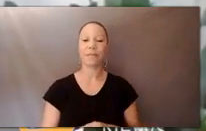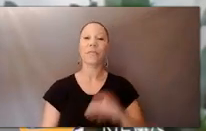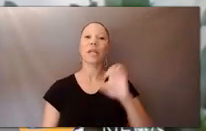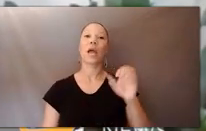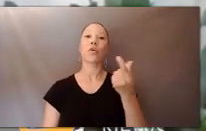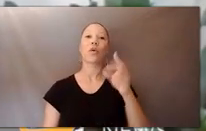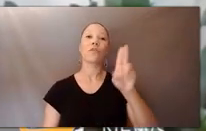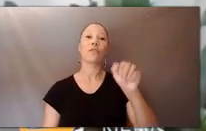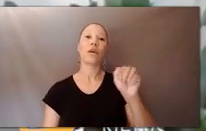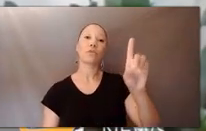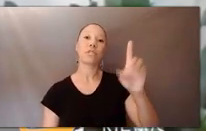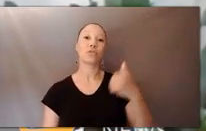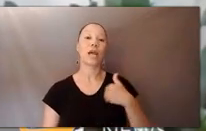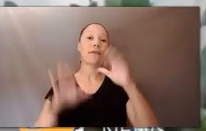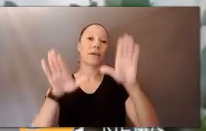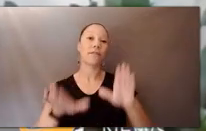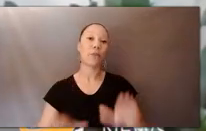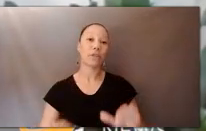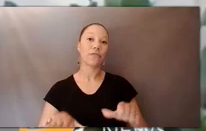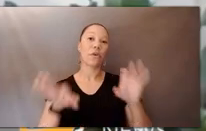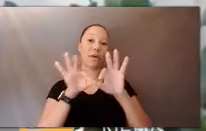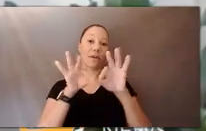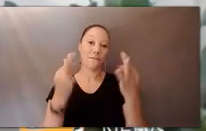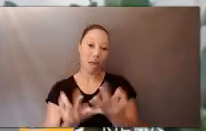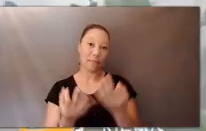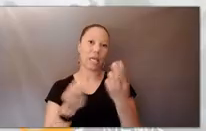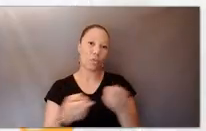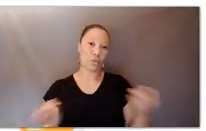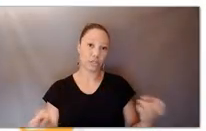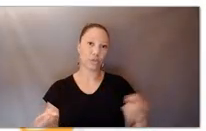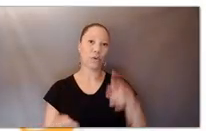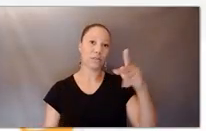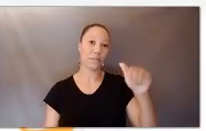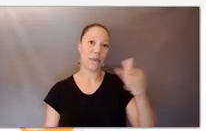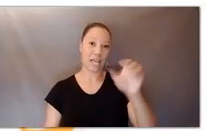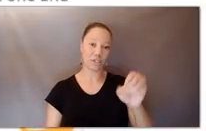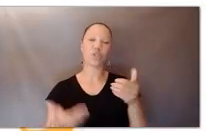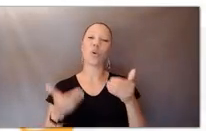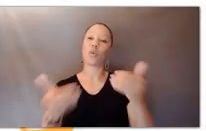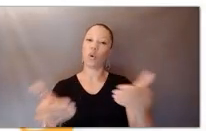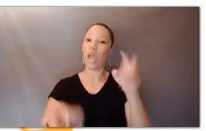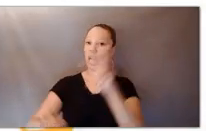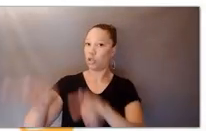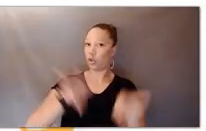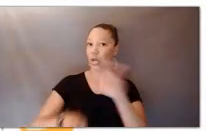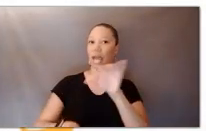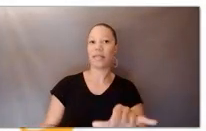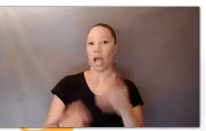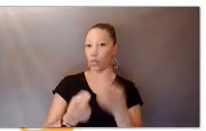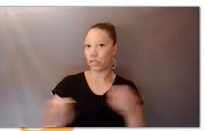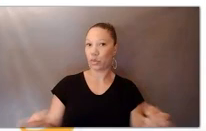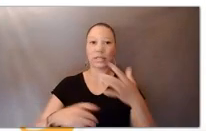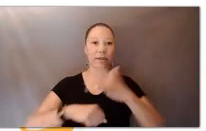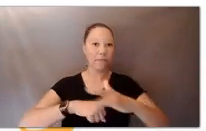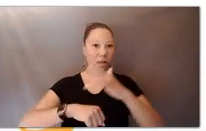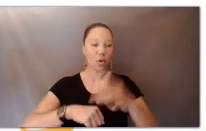School District has a wonderful family resource page, so I encourage everyone to take a peek or click at that. There's lots of resources on there